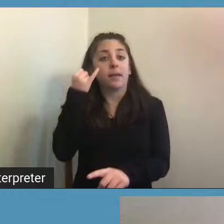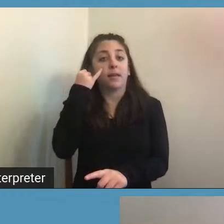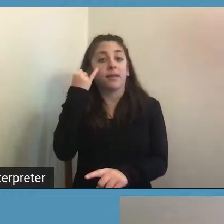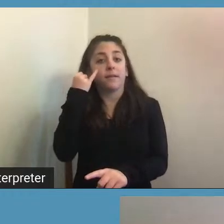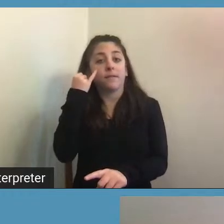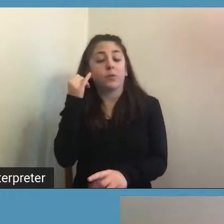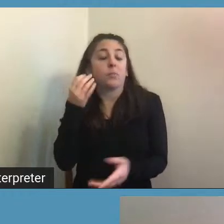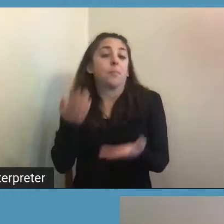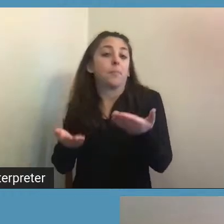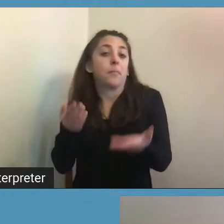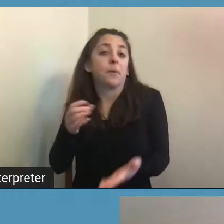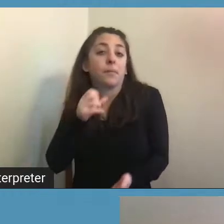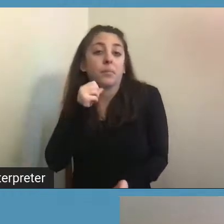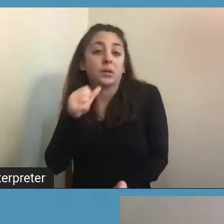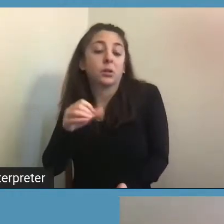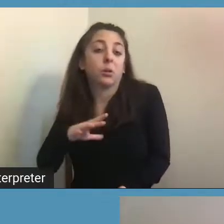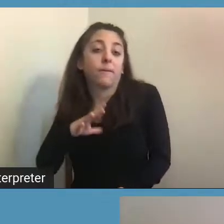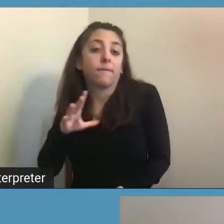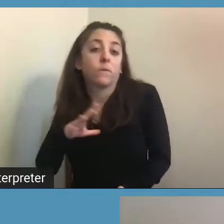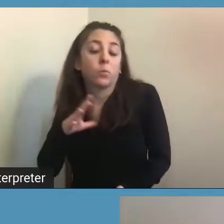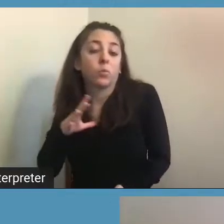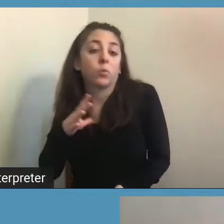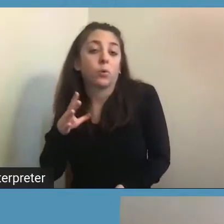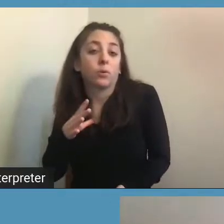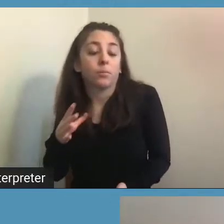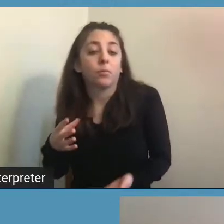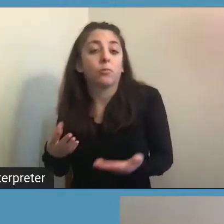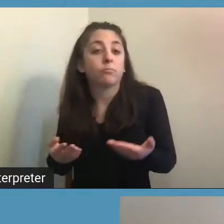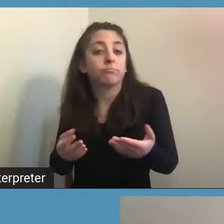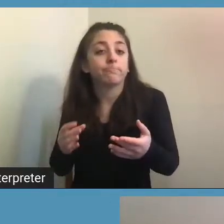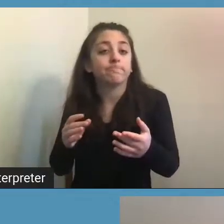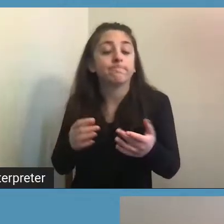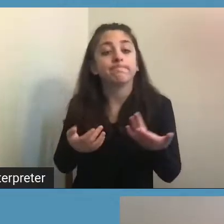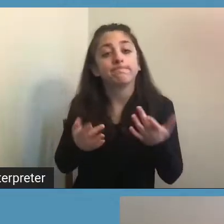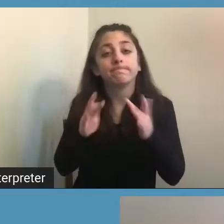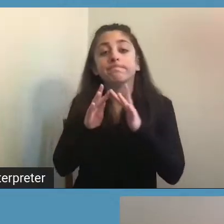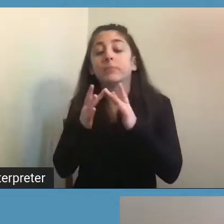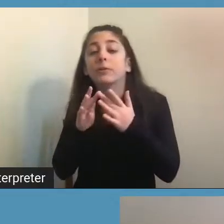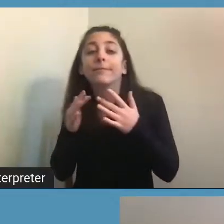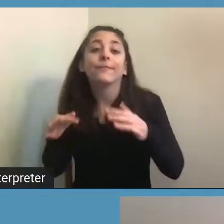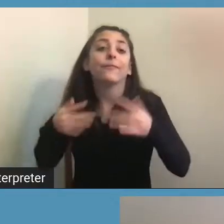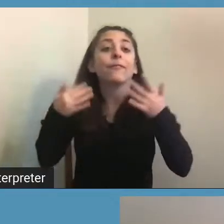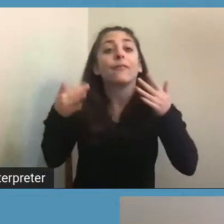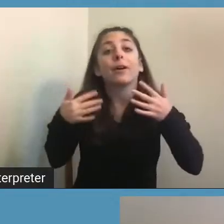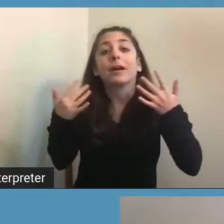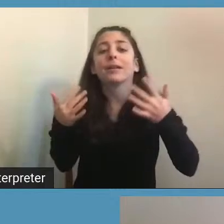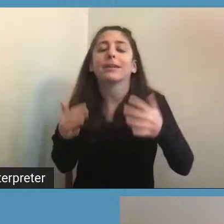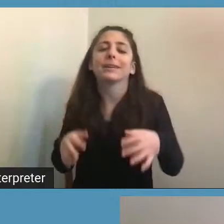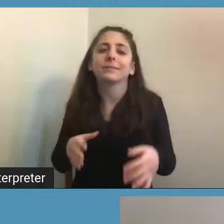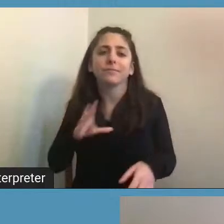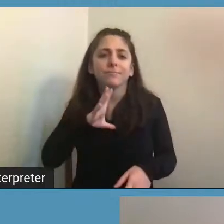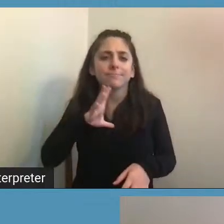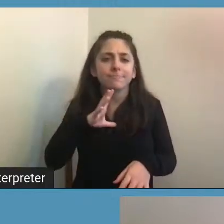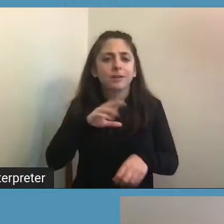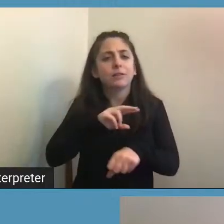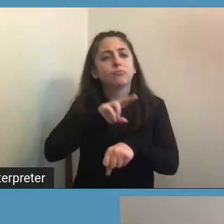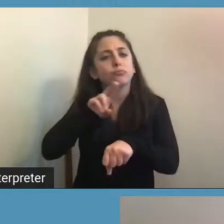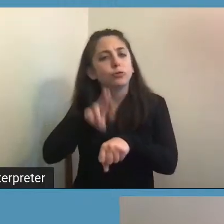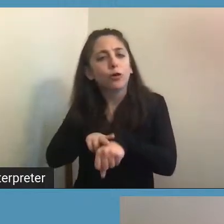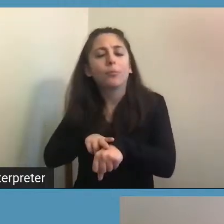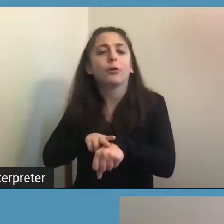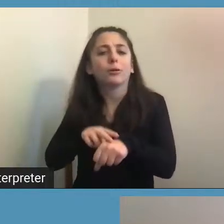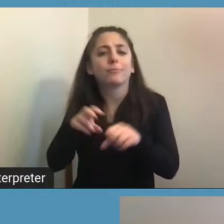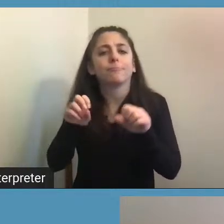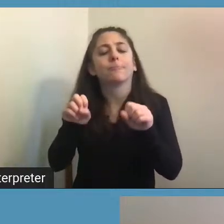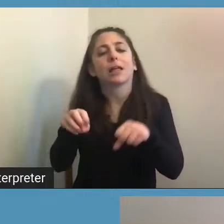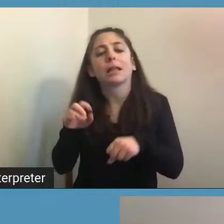casual, type of voice on the internet, a friendly voice on the internet, it's completely normal to be a friend in the comments.